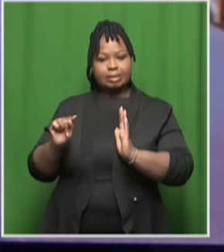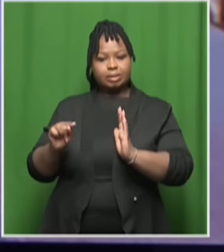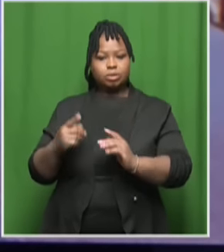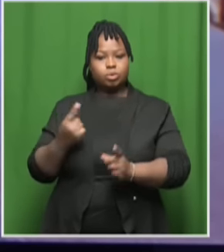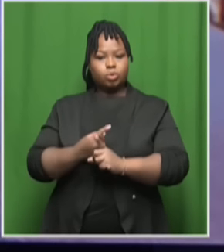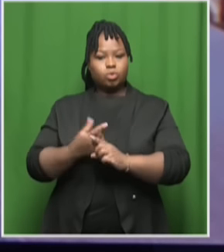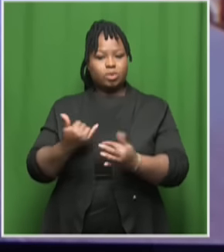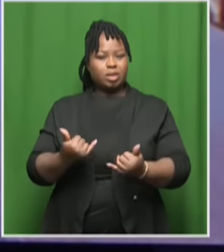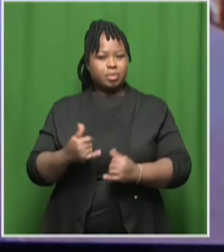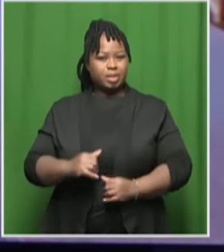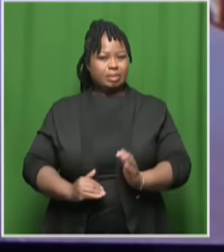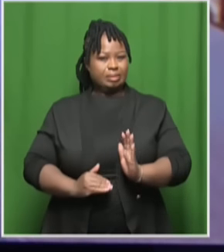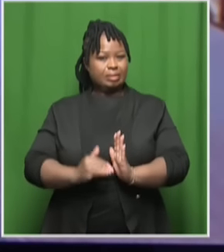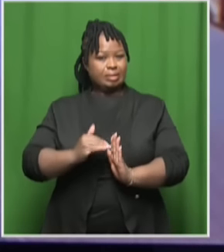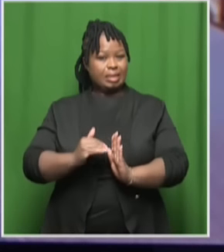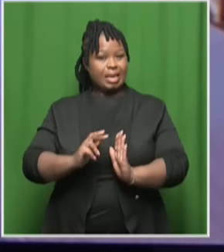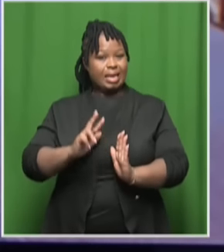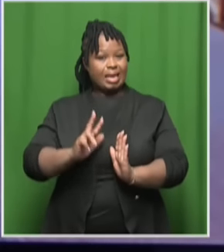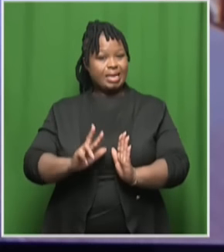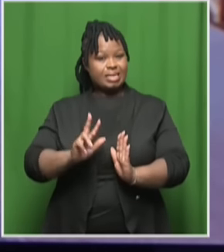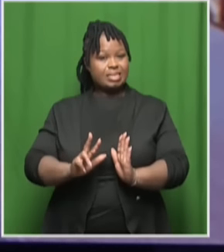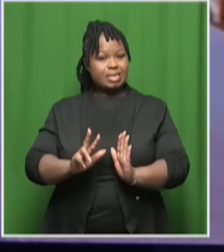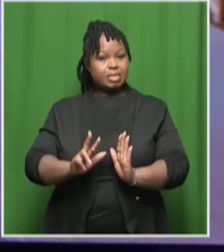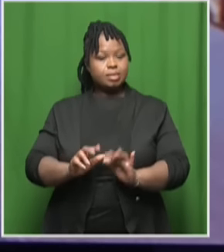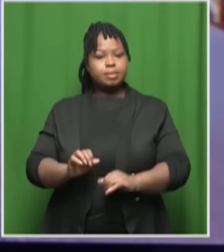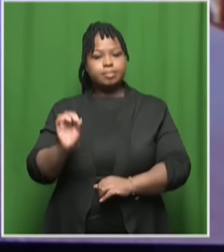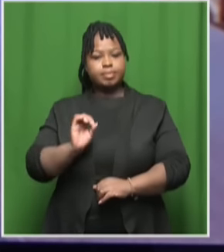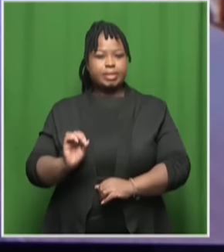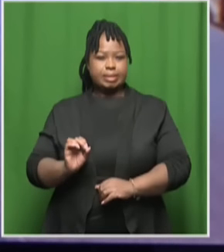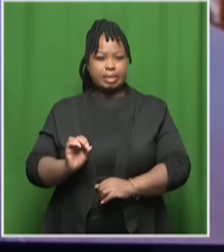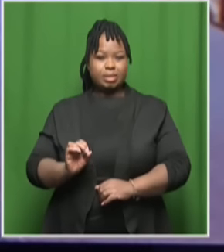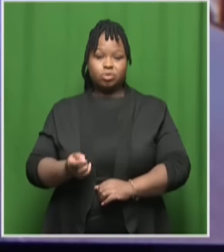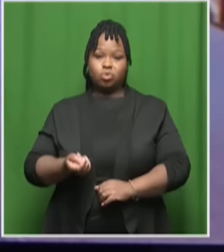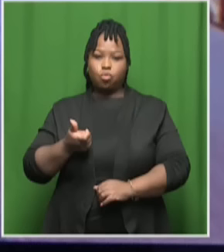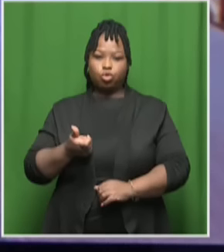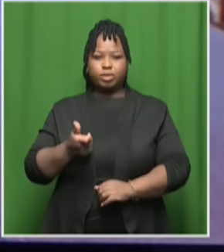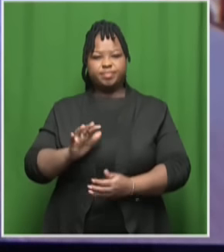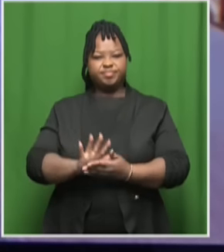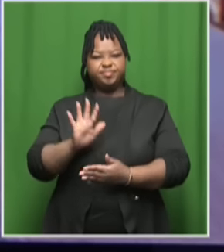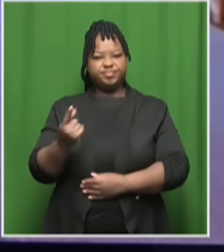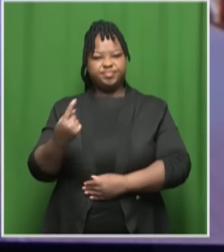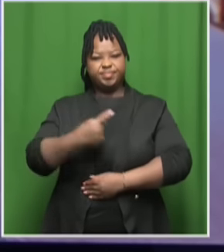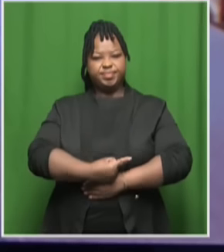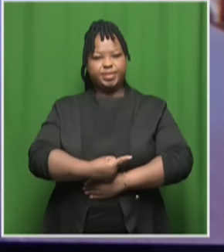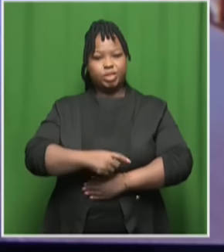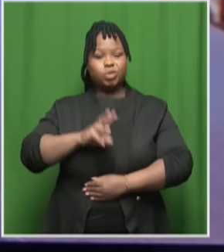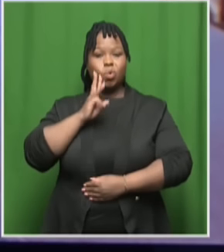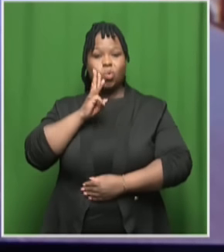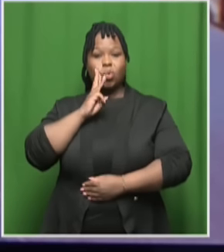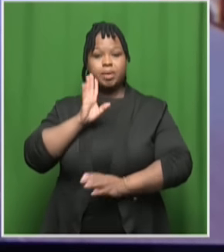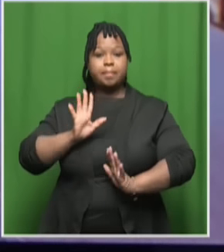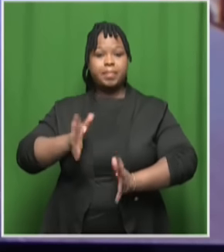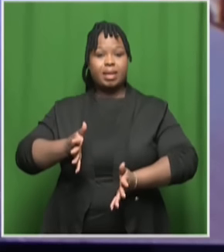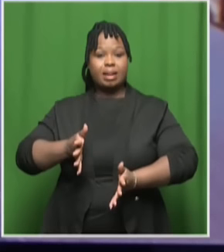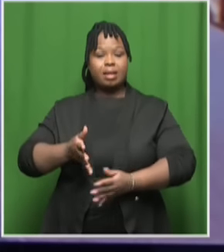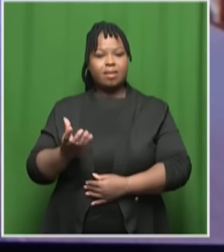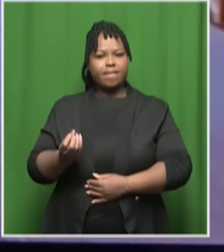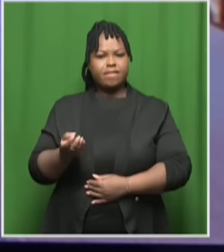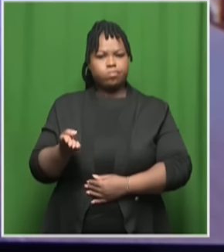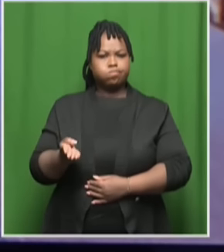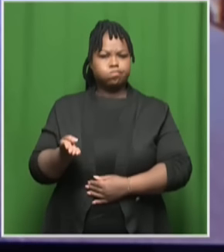has been at approximately 18% and translating to an estimated 15 days of usable water